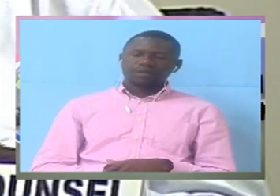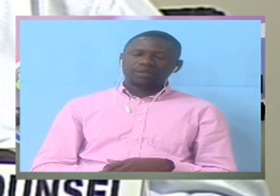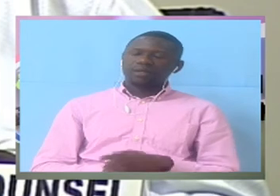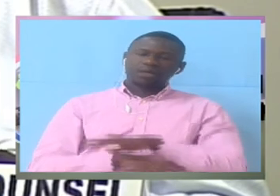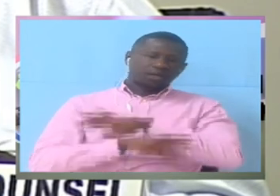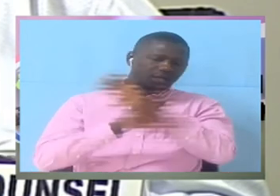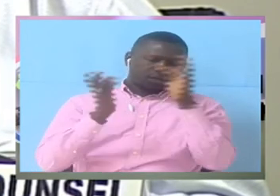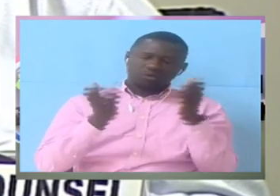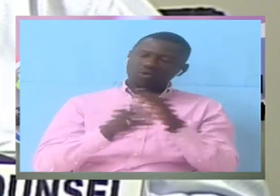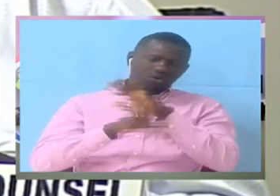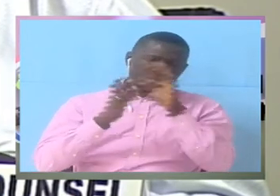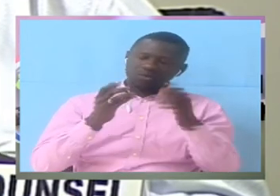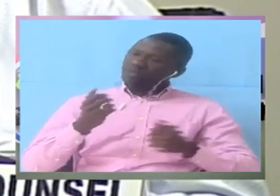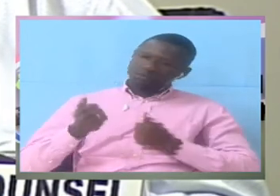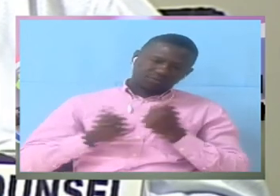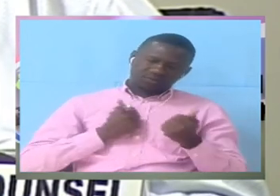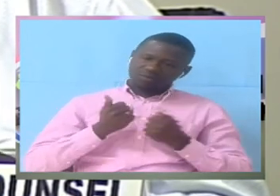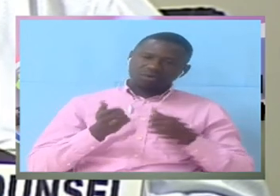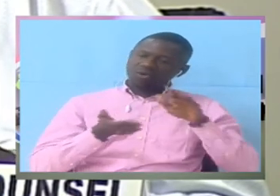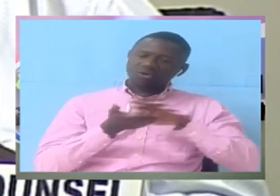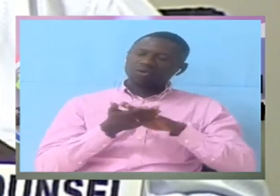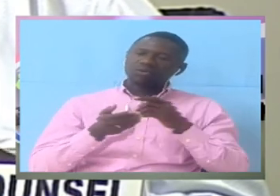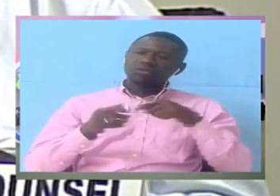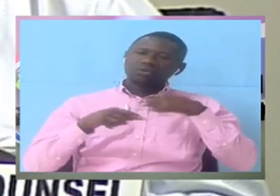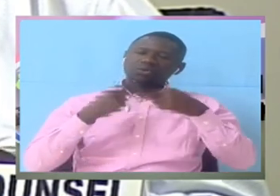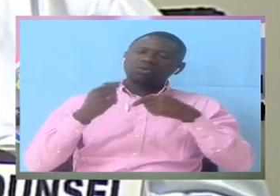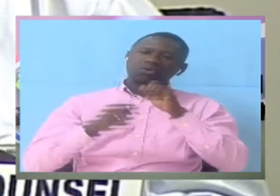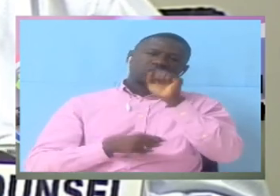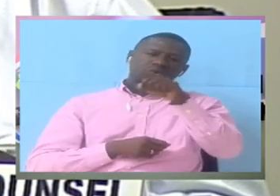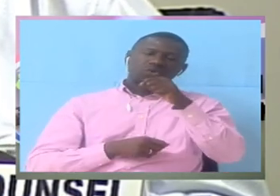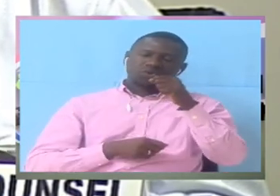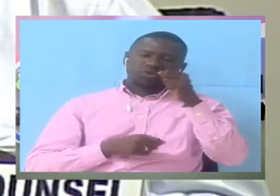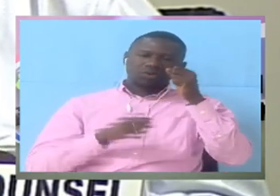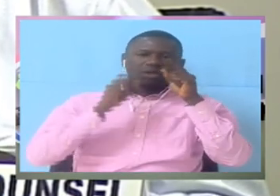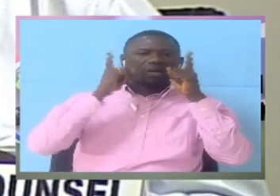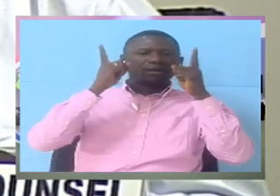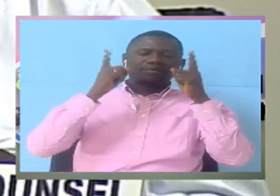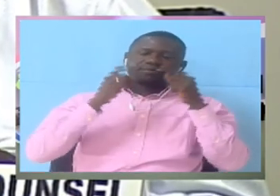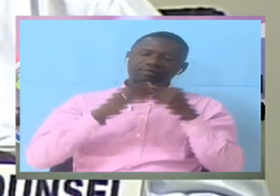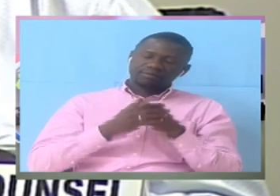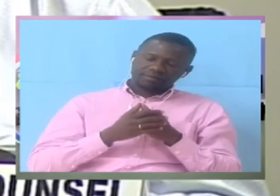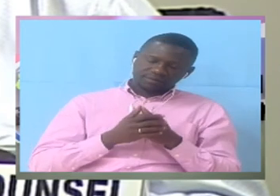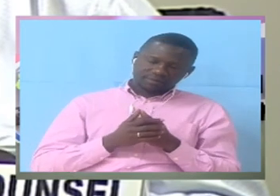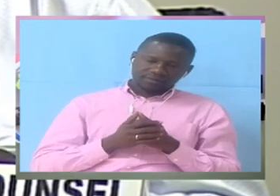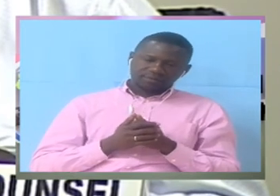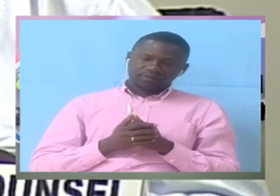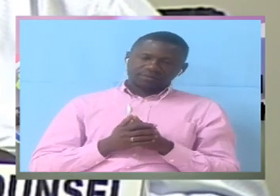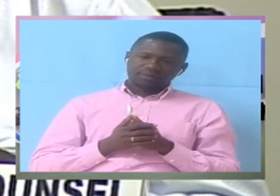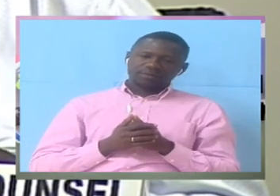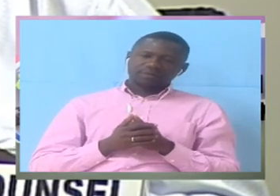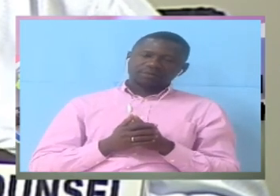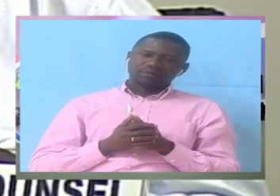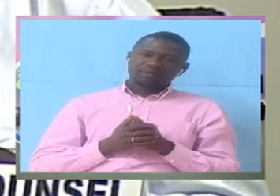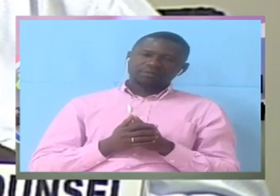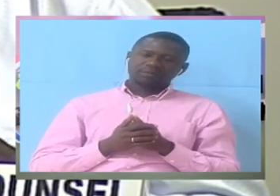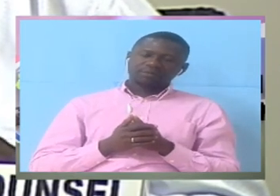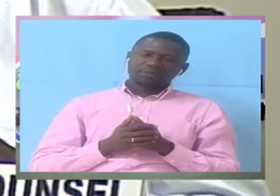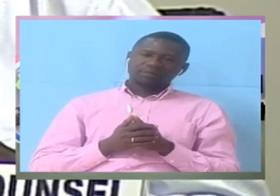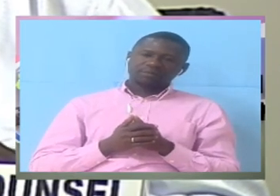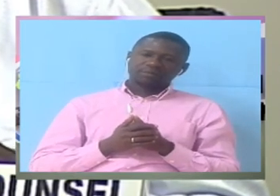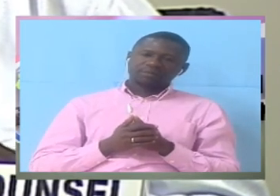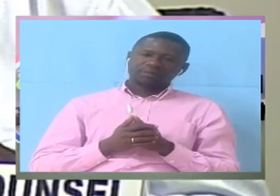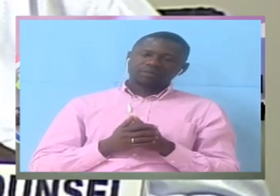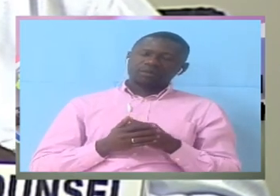on your life. Niwokul Natamunesabu, itafangala baluokono. And the impact of on you